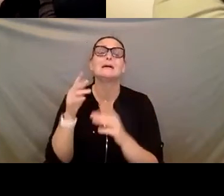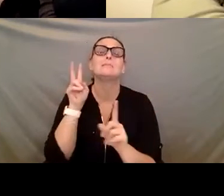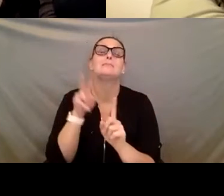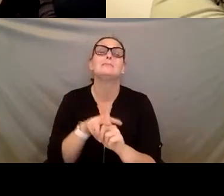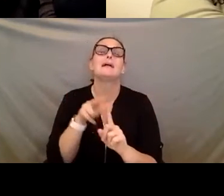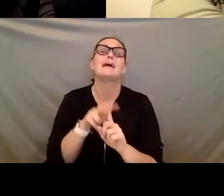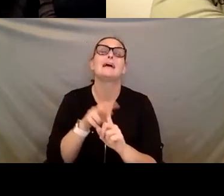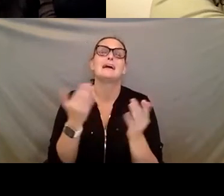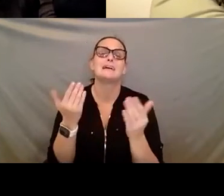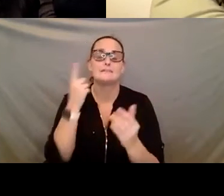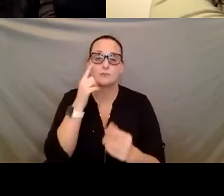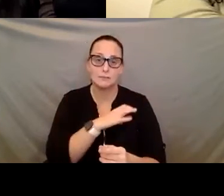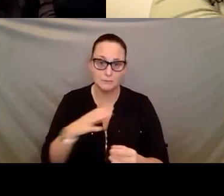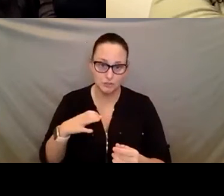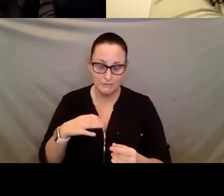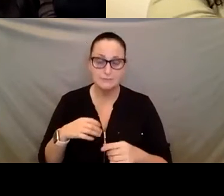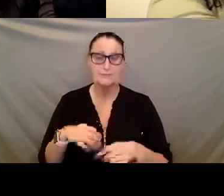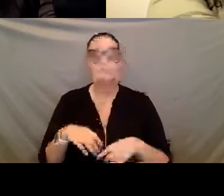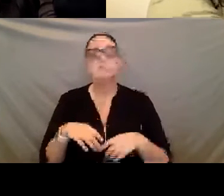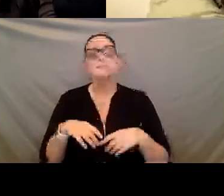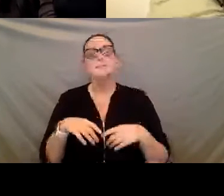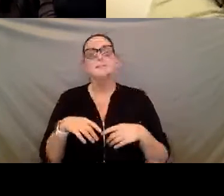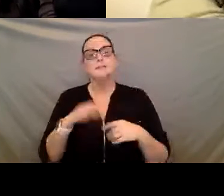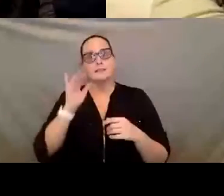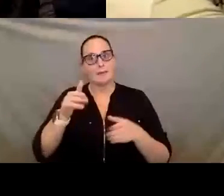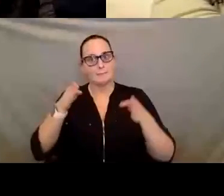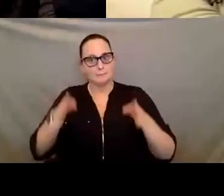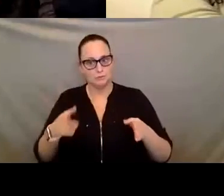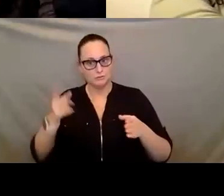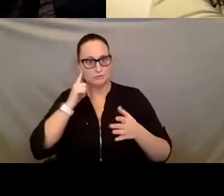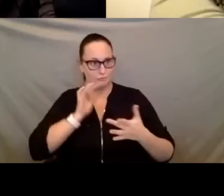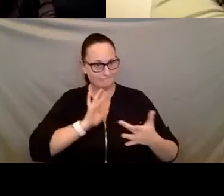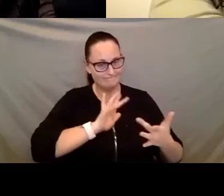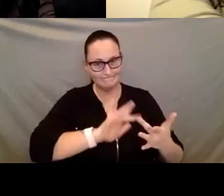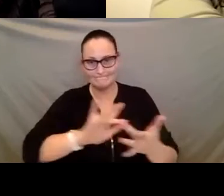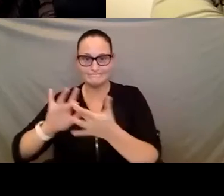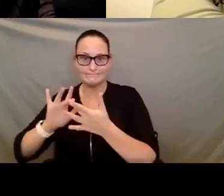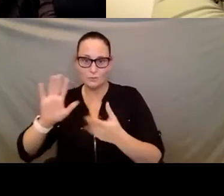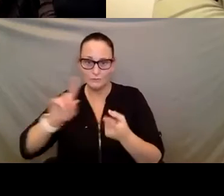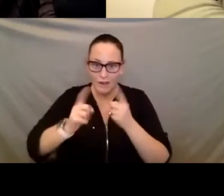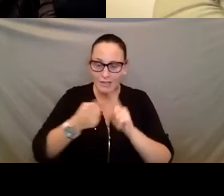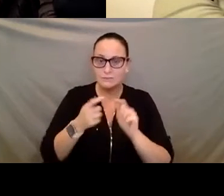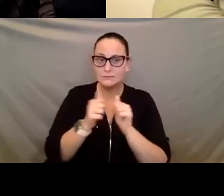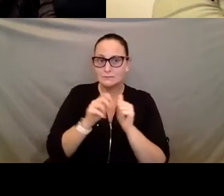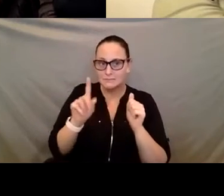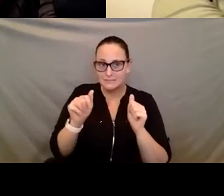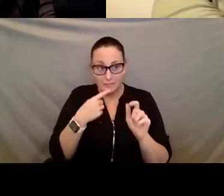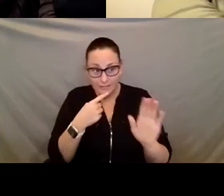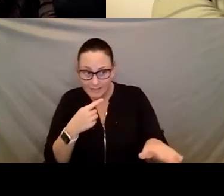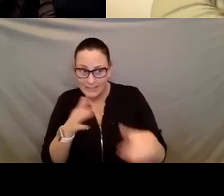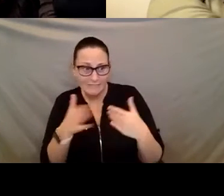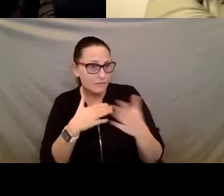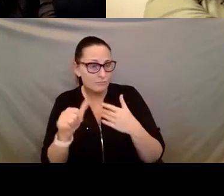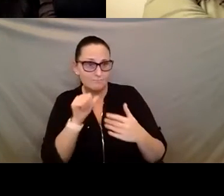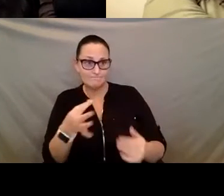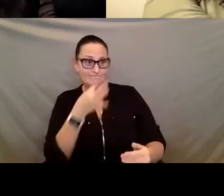their commissions. And so being that person to reach out to your friends with disability and say, hey, even if you're not an